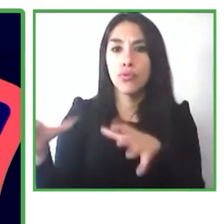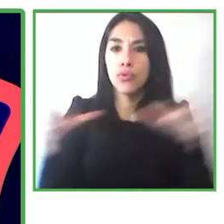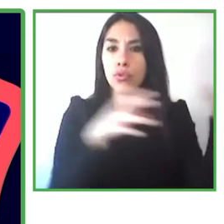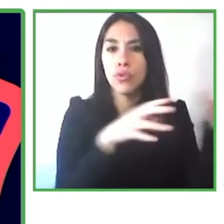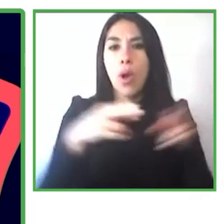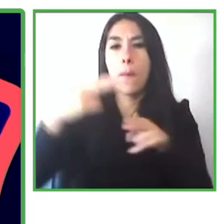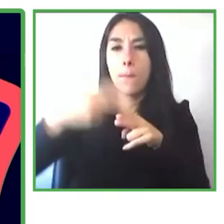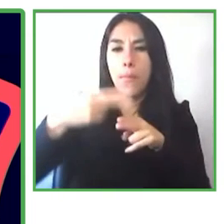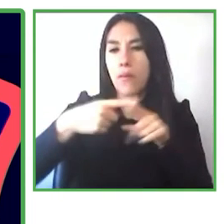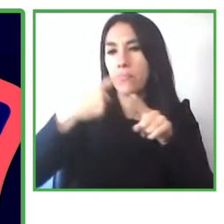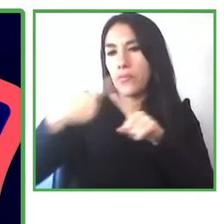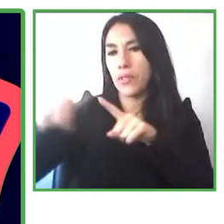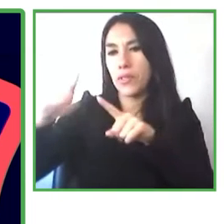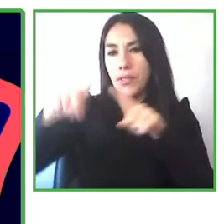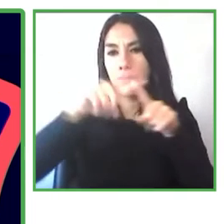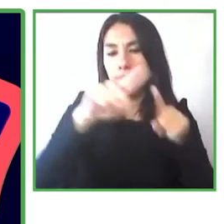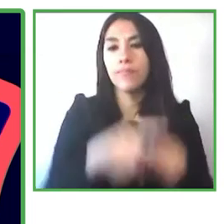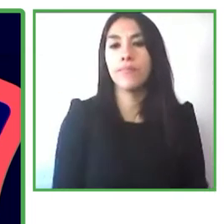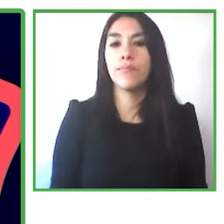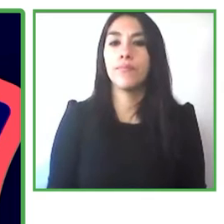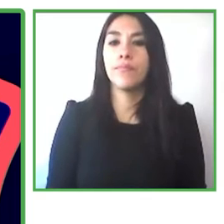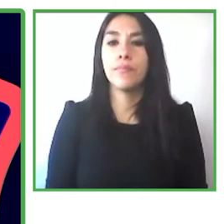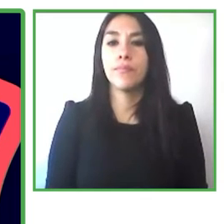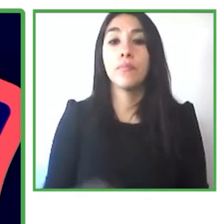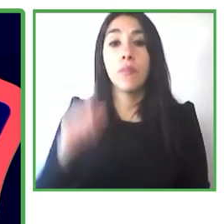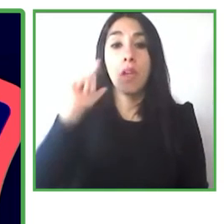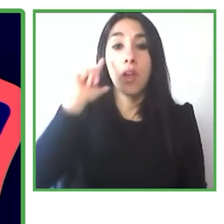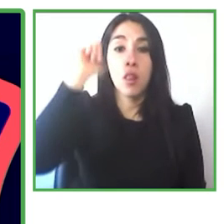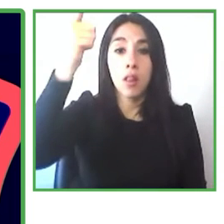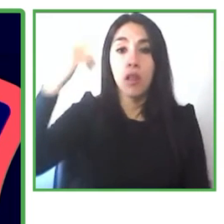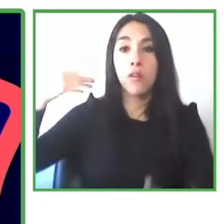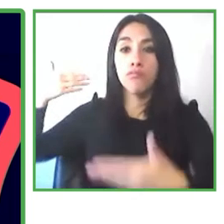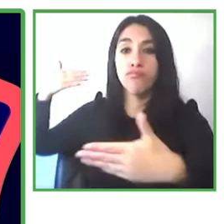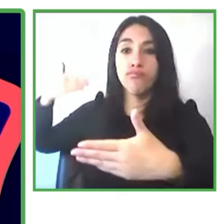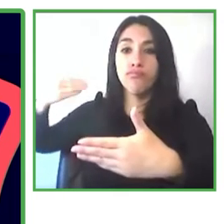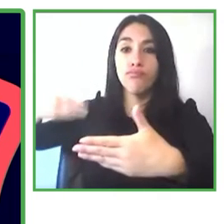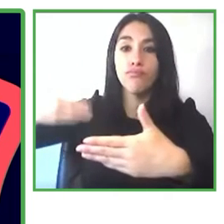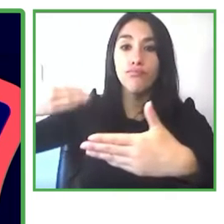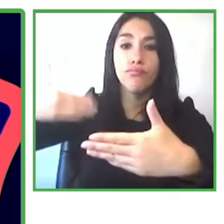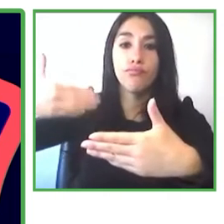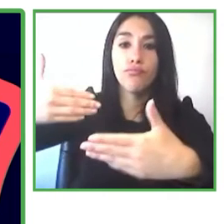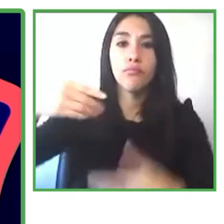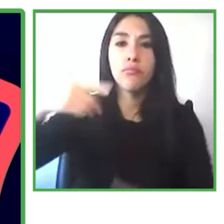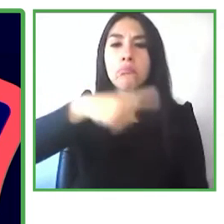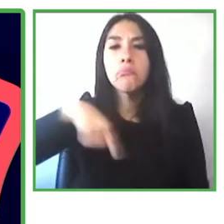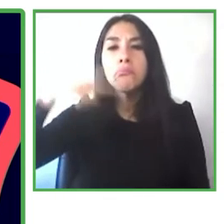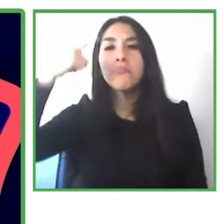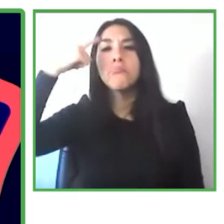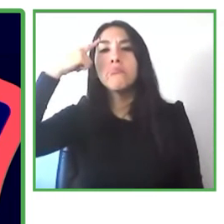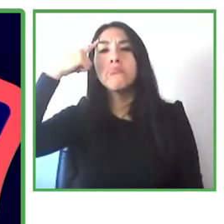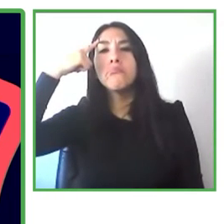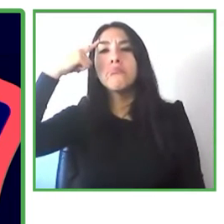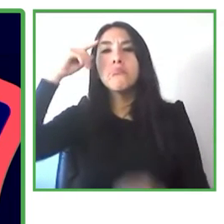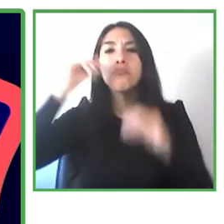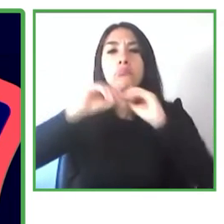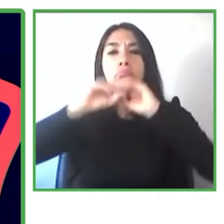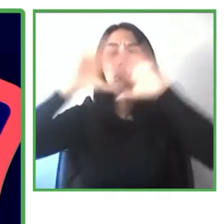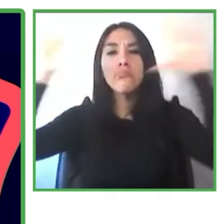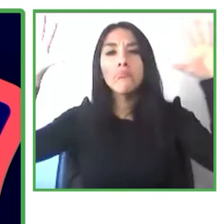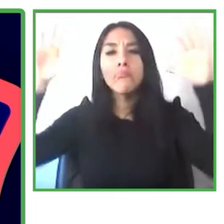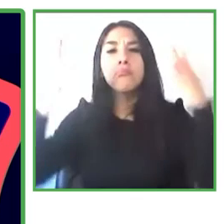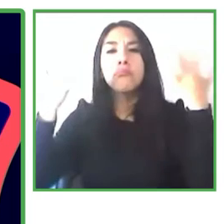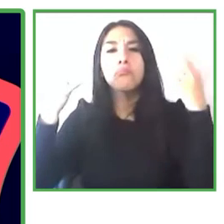resources management, amongst others. With time, we started wondering, how could